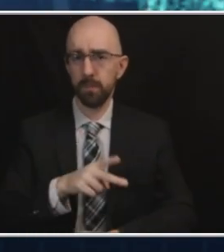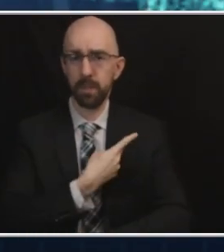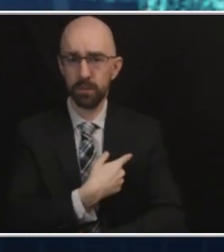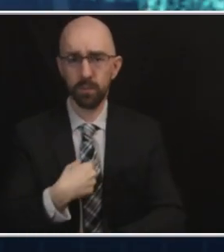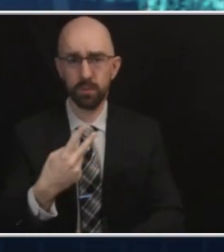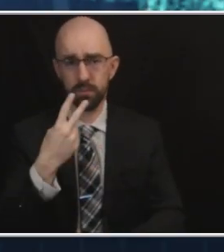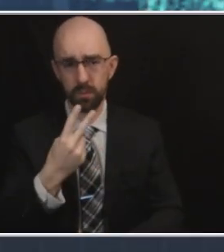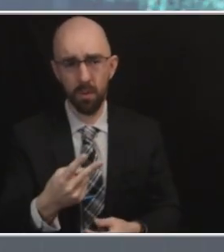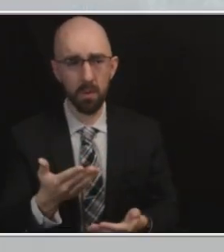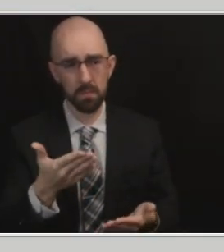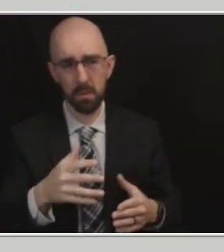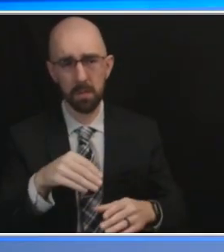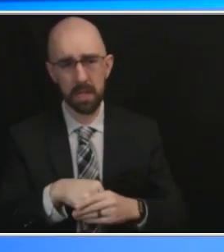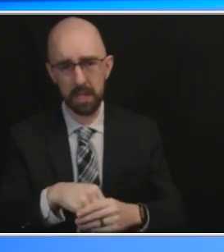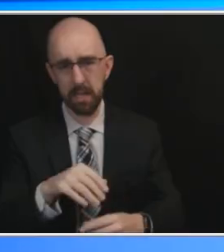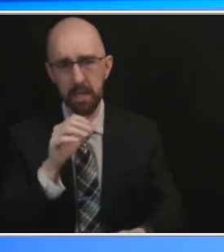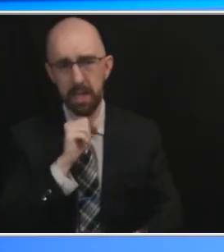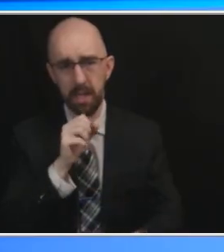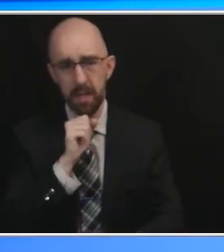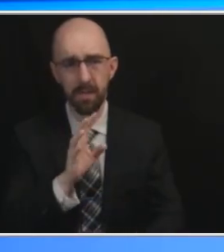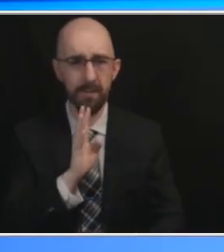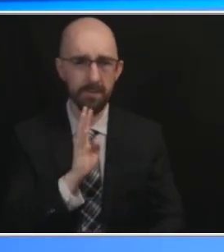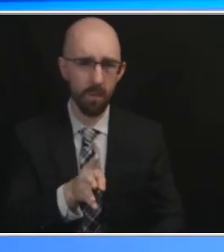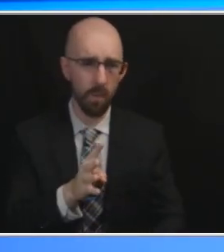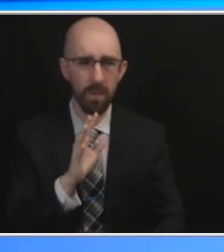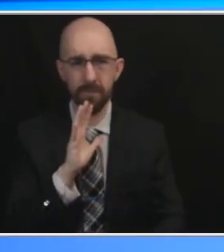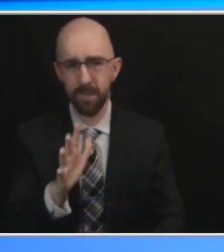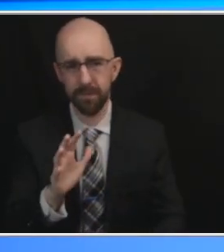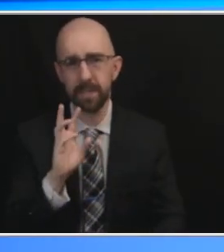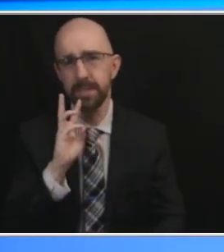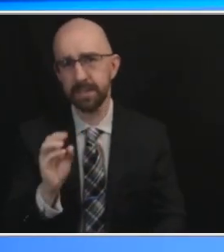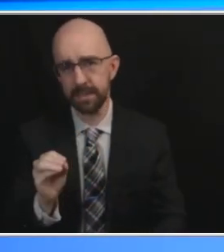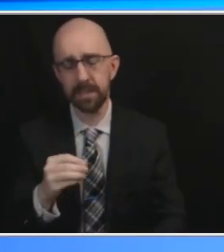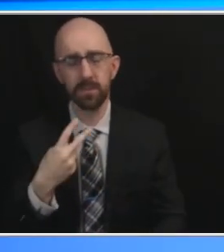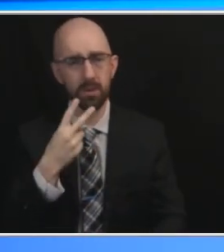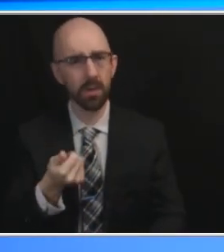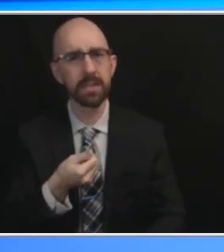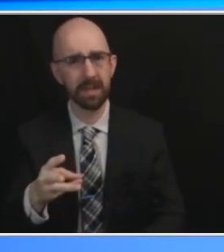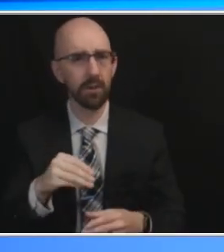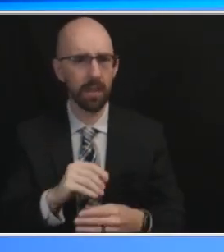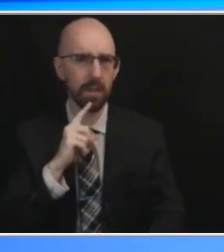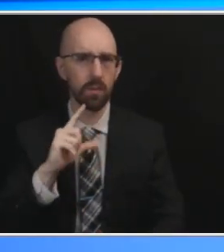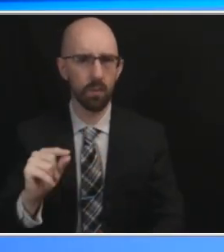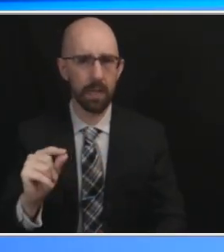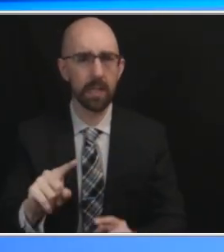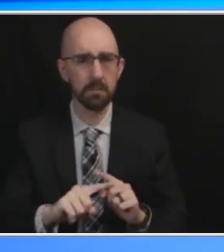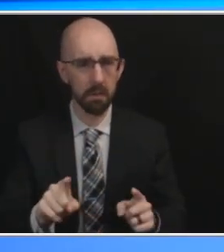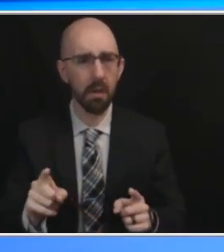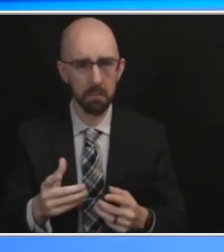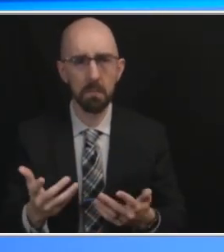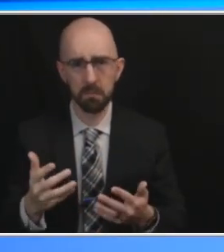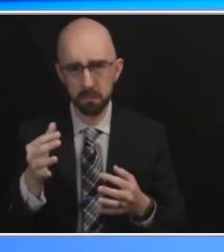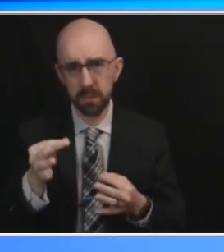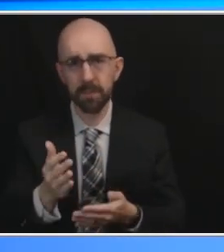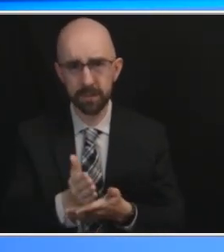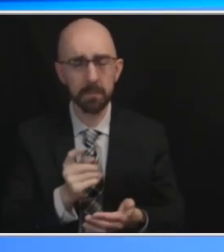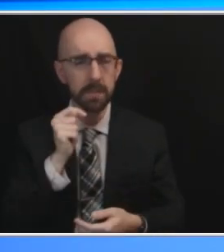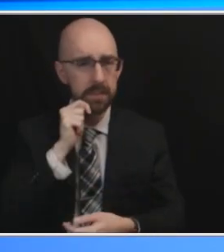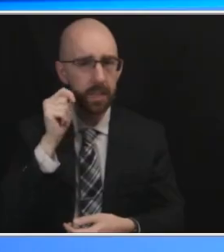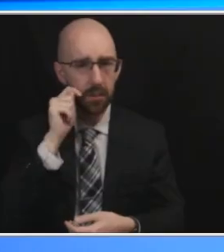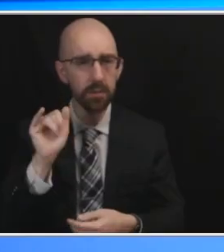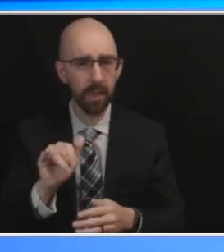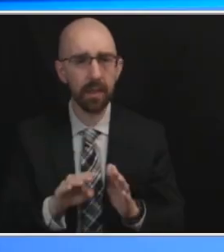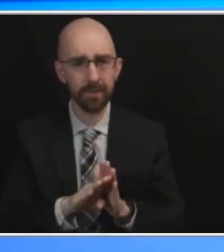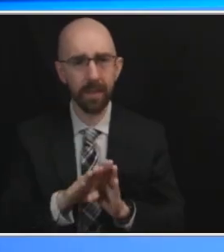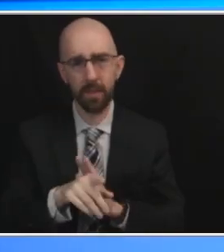their, 40s, 50s, 60s. We saw a number in their 20s, but there were definitely some teenagers that developed this as well. And